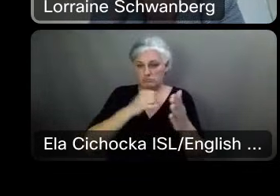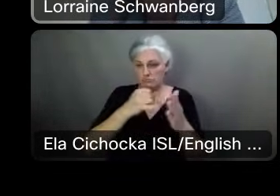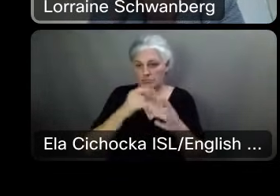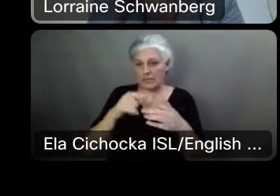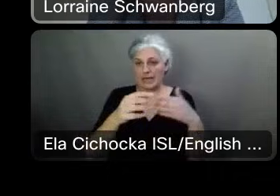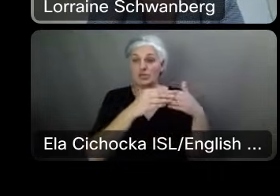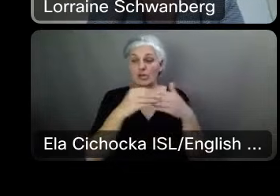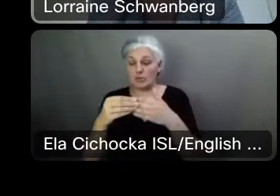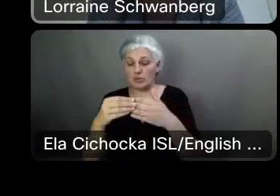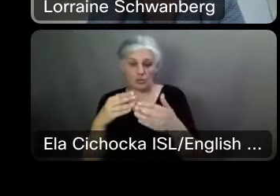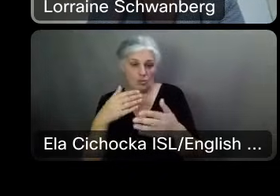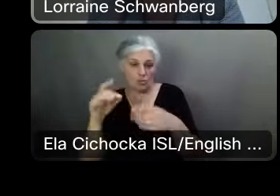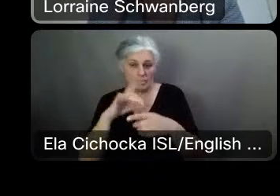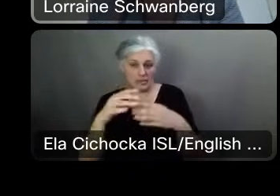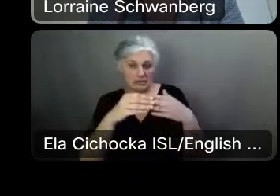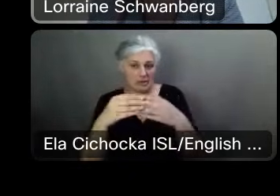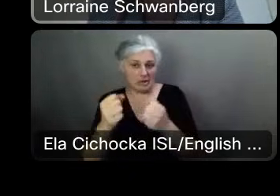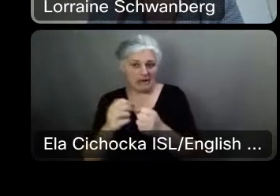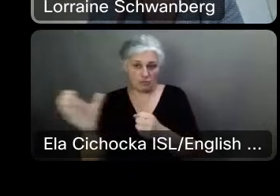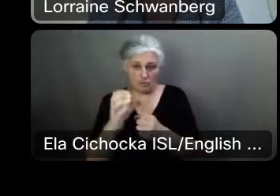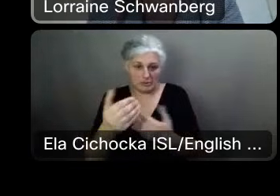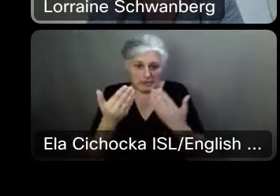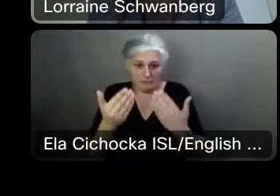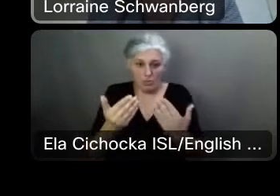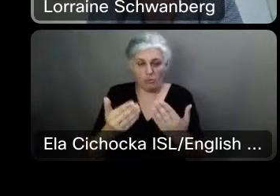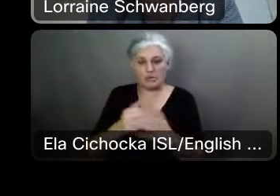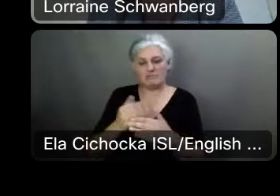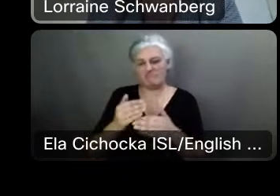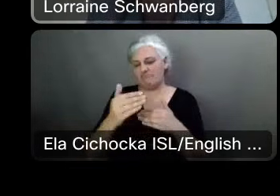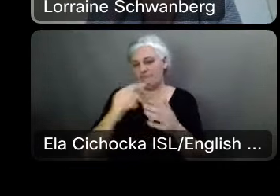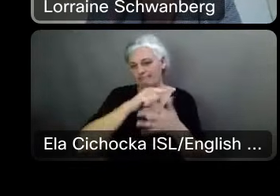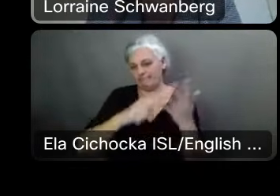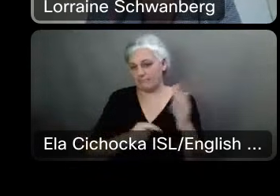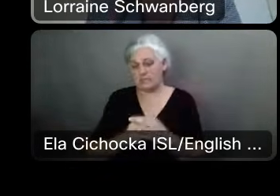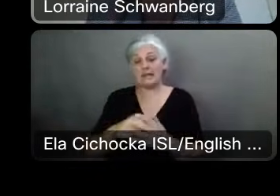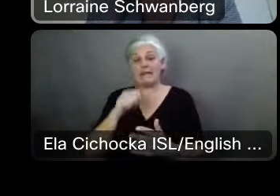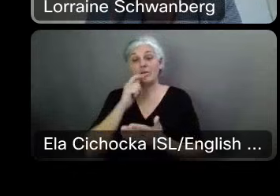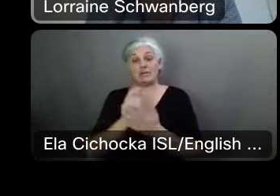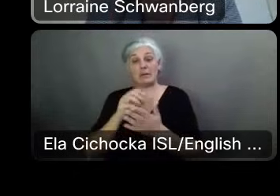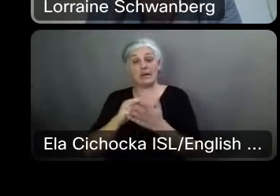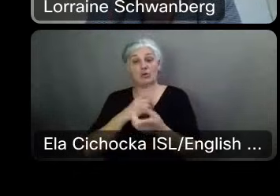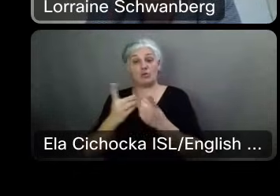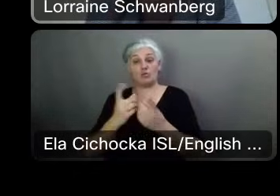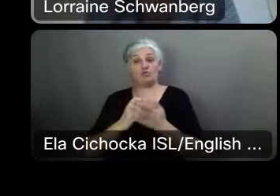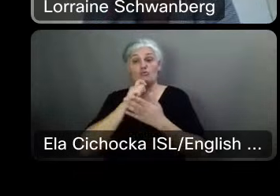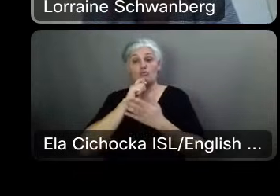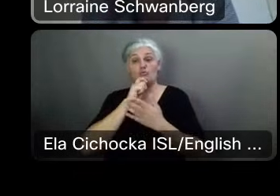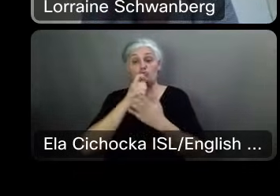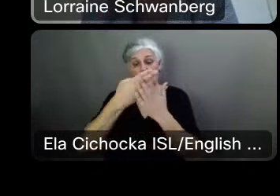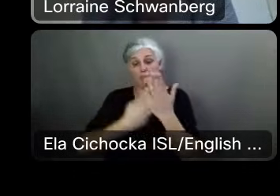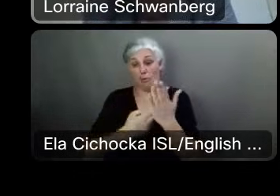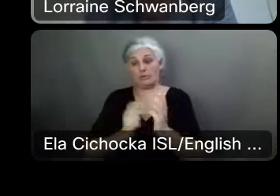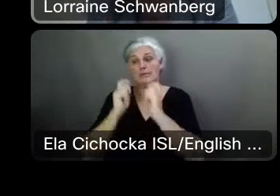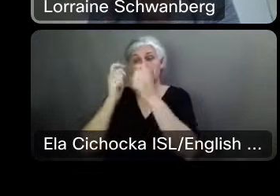do we have recruited at the moment, and so forth. So this year was the first time we had to do that report that was submitted to the Minister for